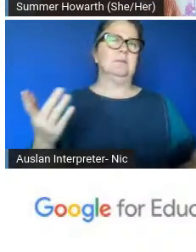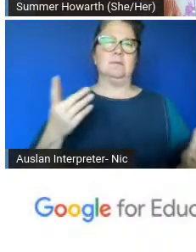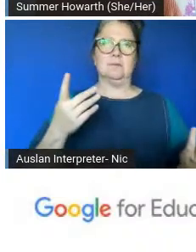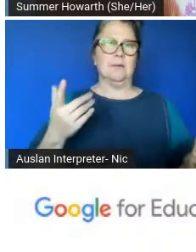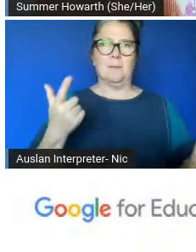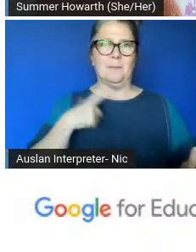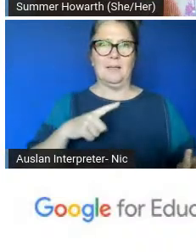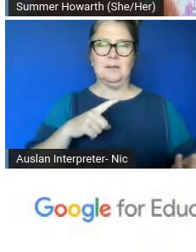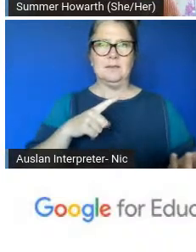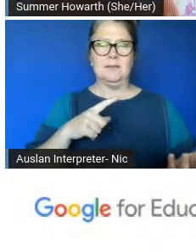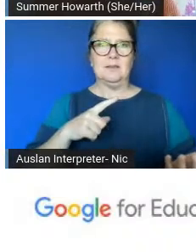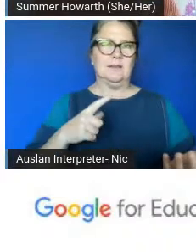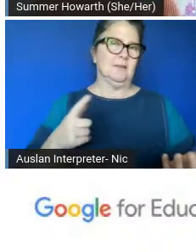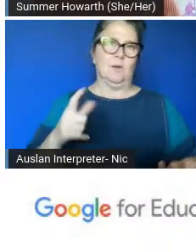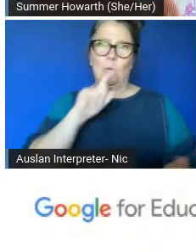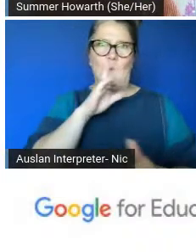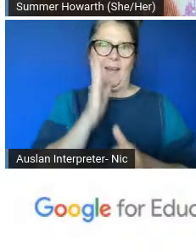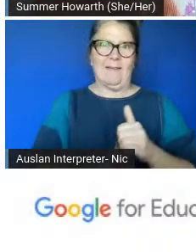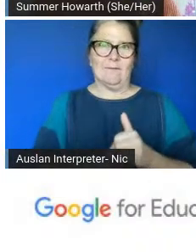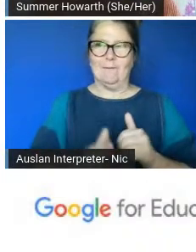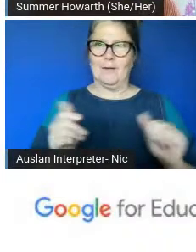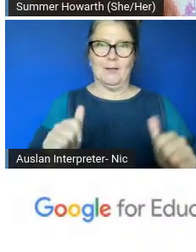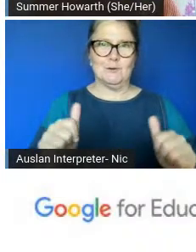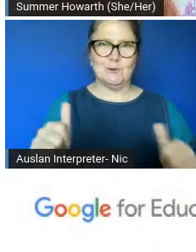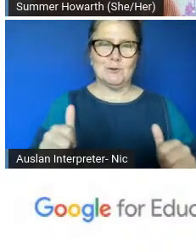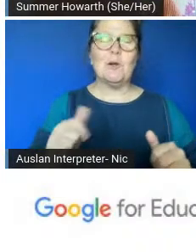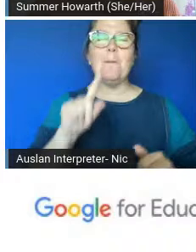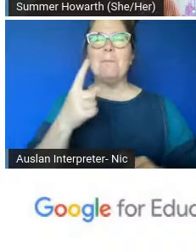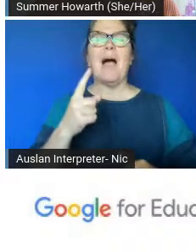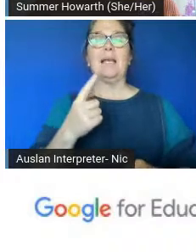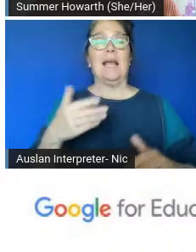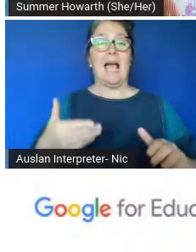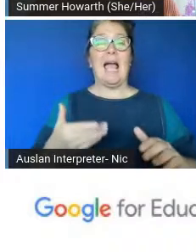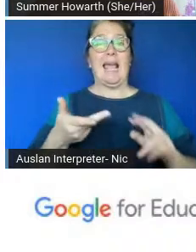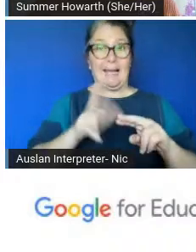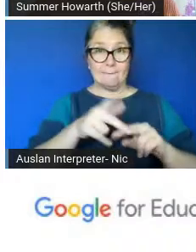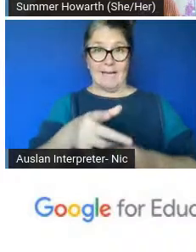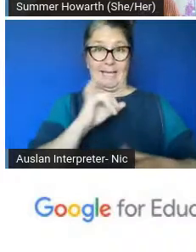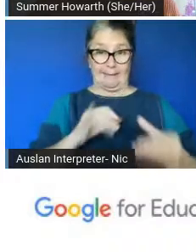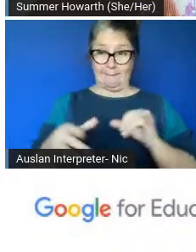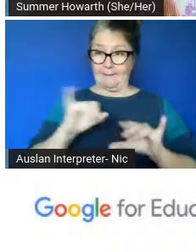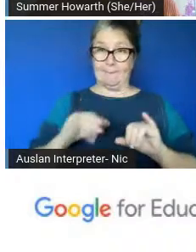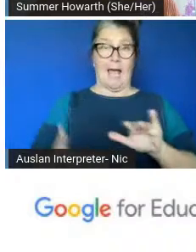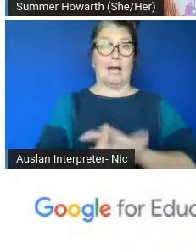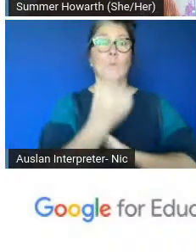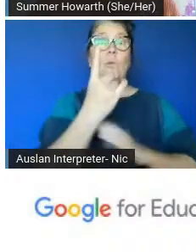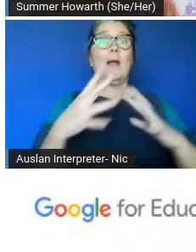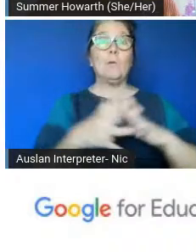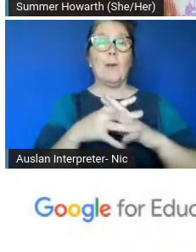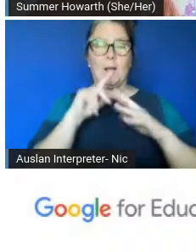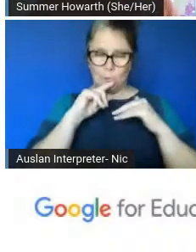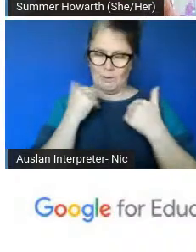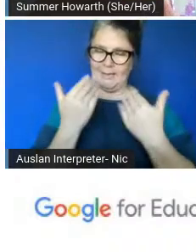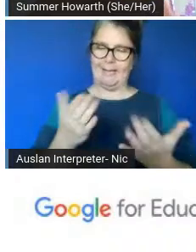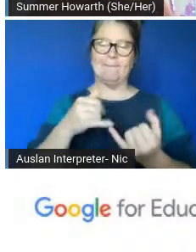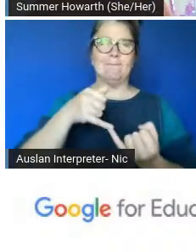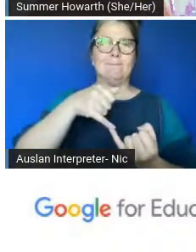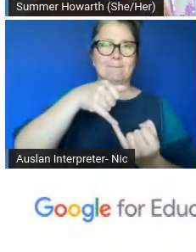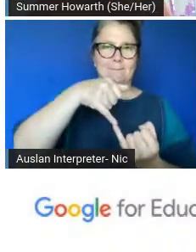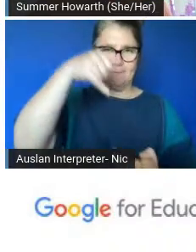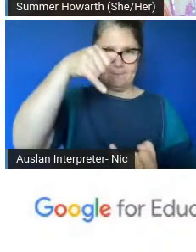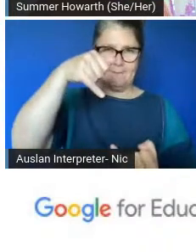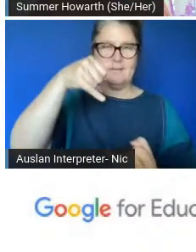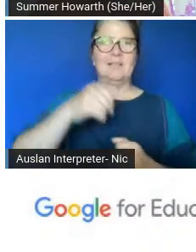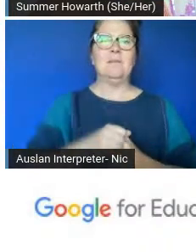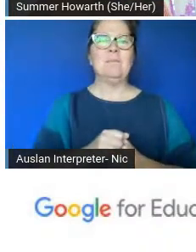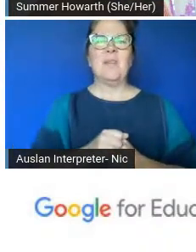But we will issue a micro-credential based on that. Nice. All right, we do have a question. I'm not sure I know the answer to this. Question.